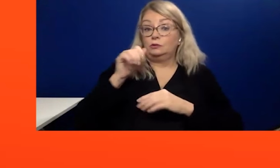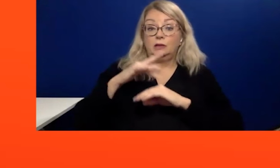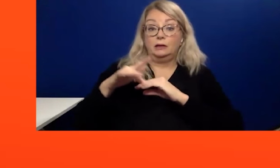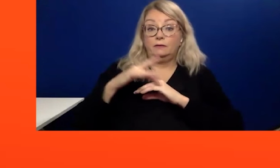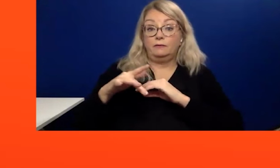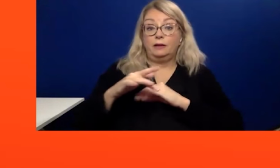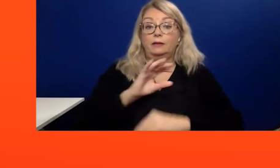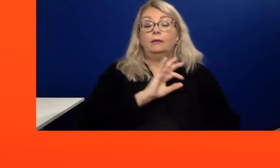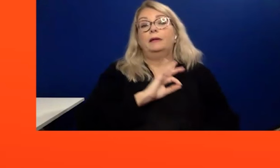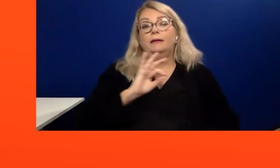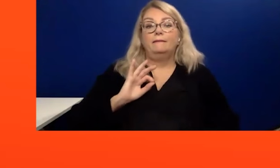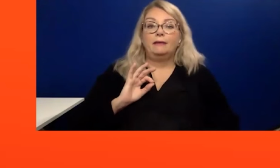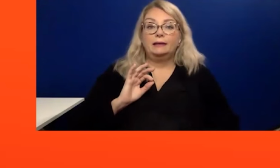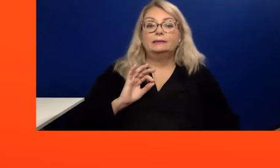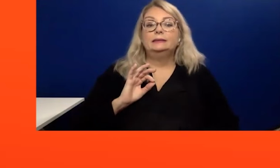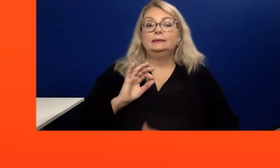must assume this role.